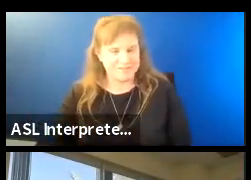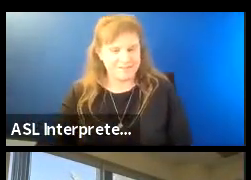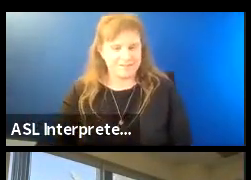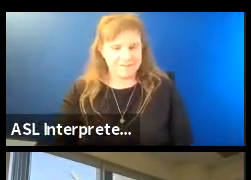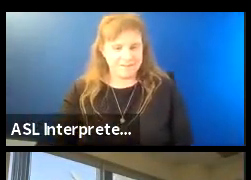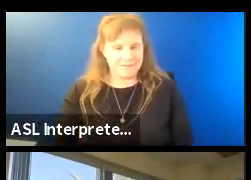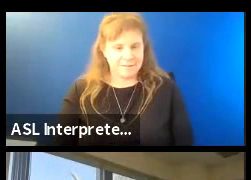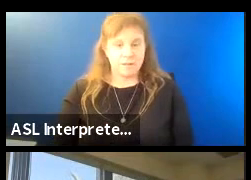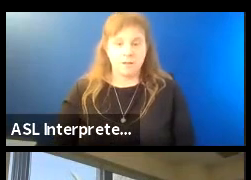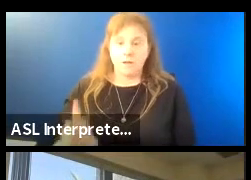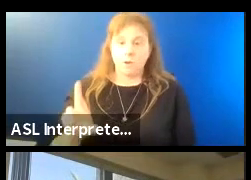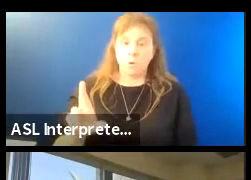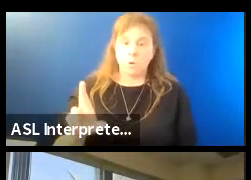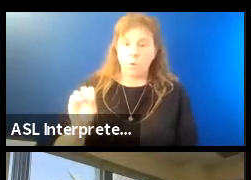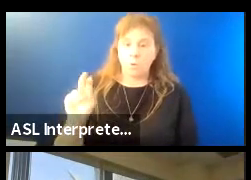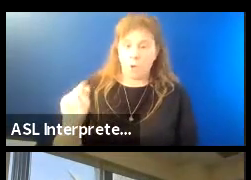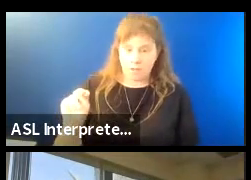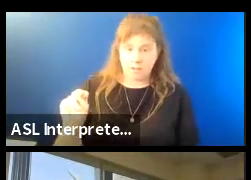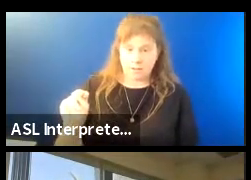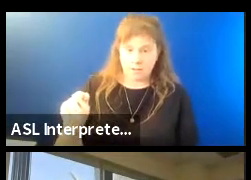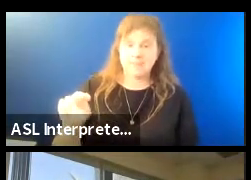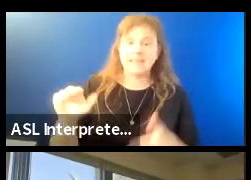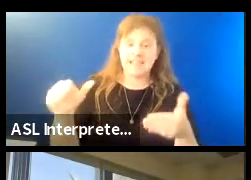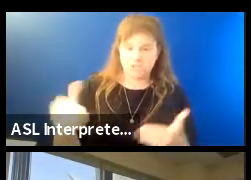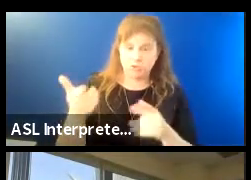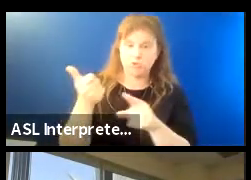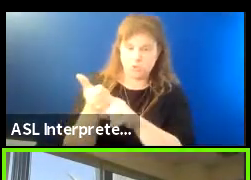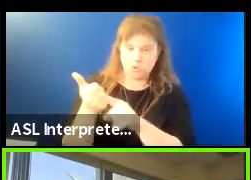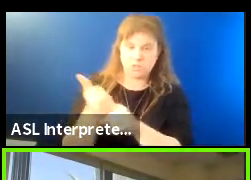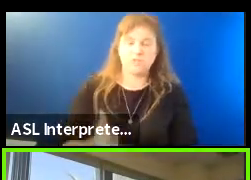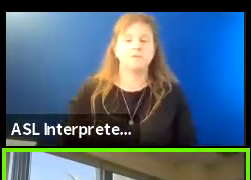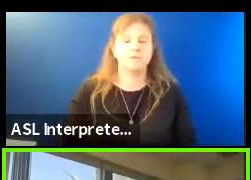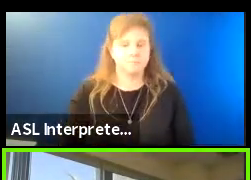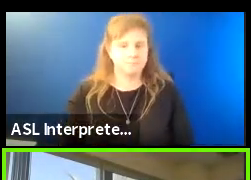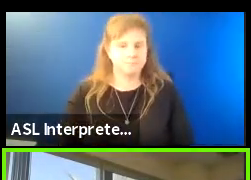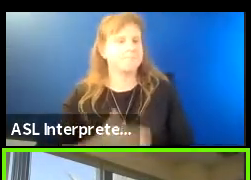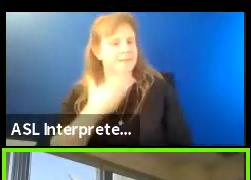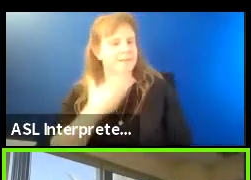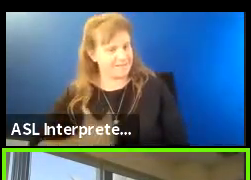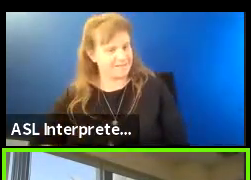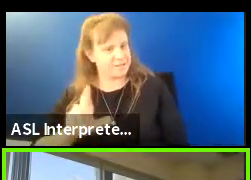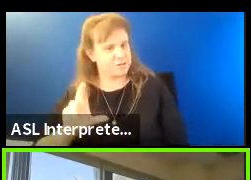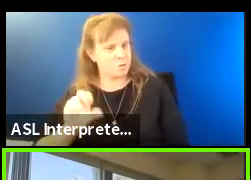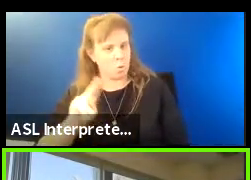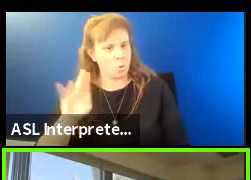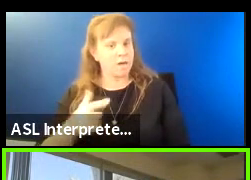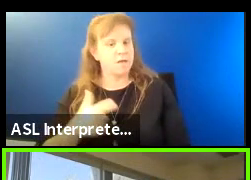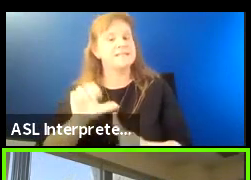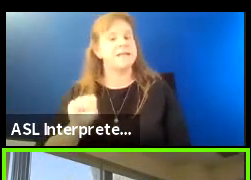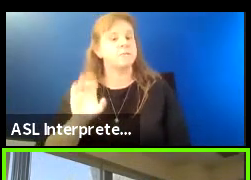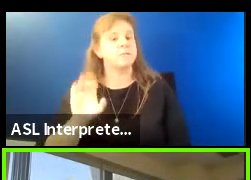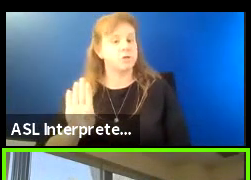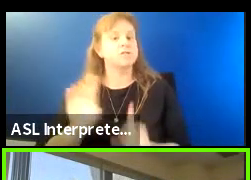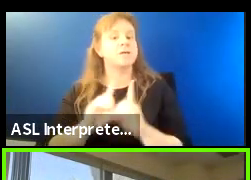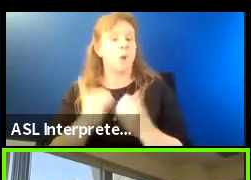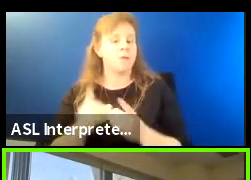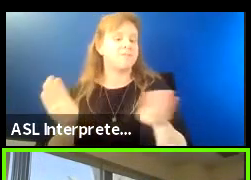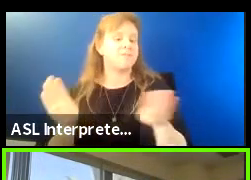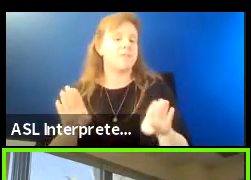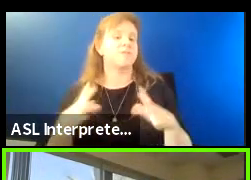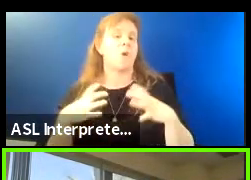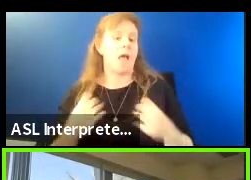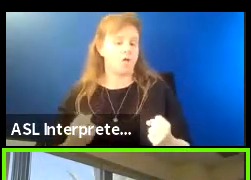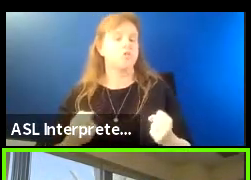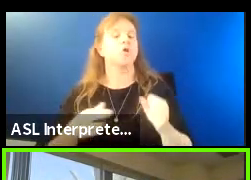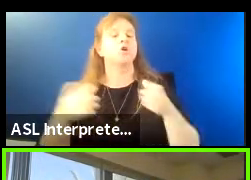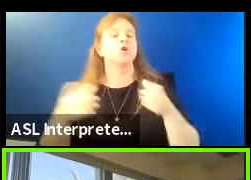Let's go to Ronnie. Don't forget to introduce yourself, Ronnie. Thanks, Bobby. Ronnie Kelly, San Bernardino County Department of Behavioral Health Director and